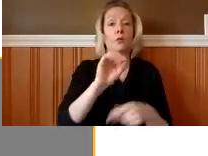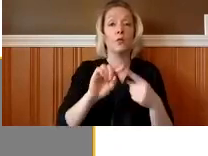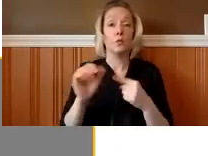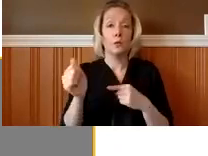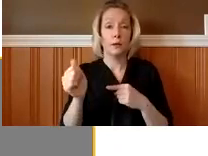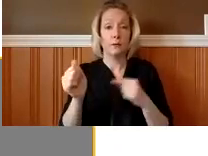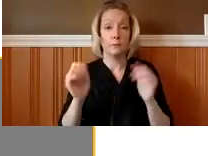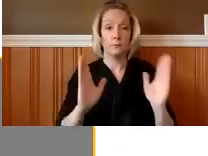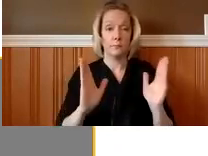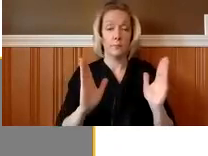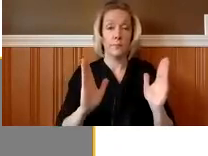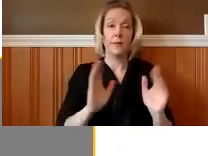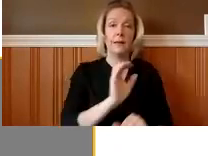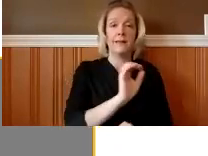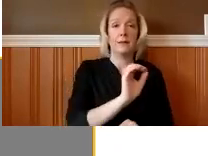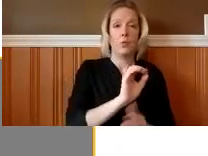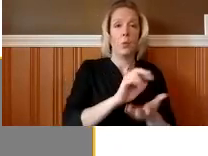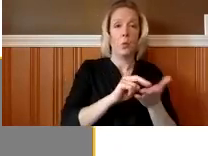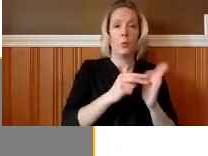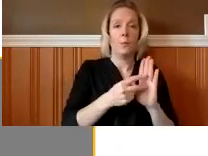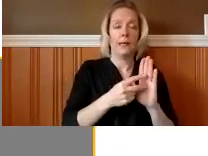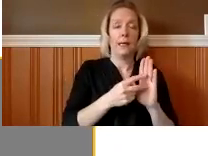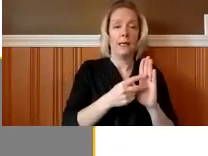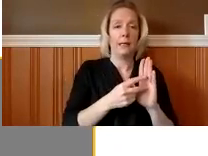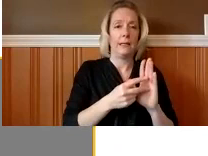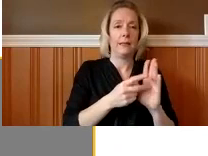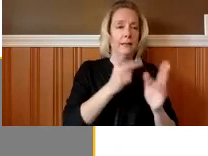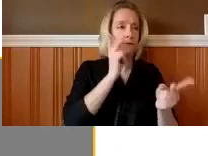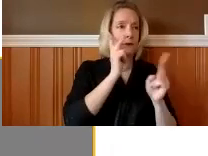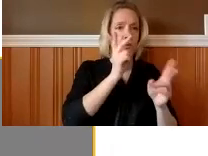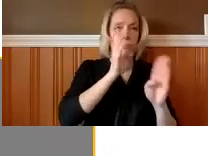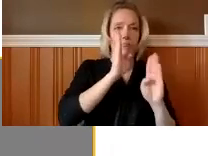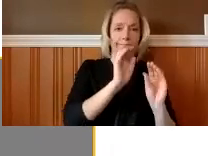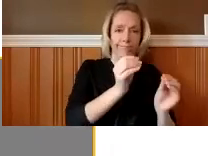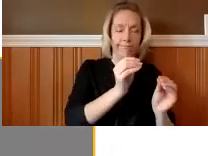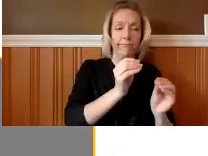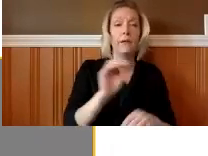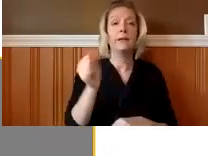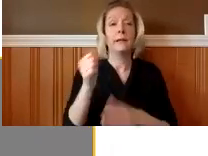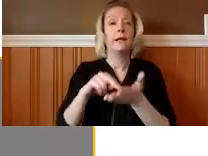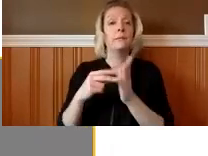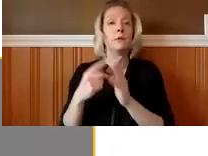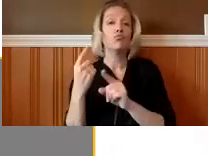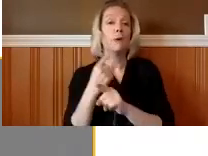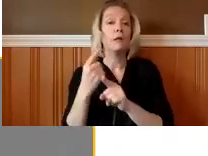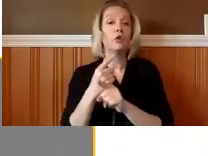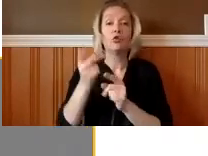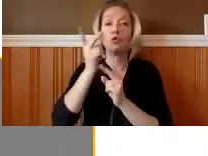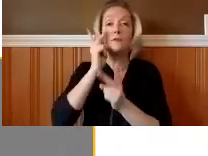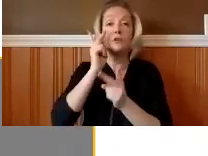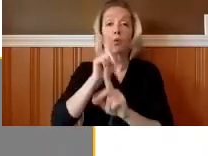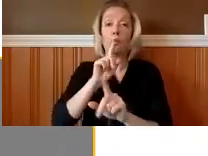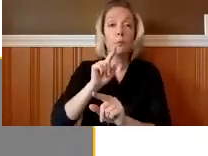being little or no visual attention and 10 being typical visual responses. And